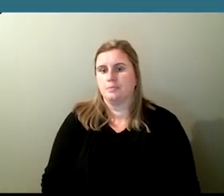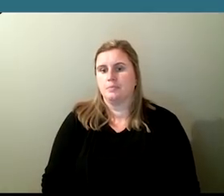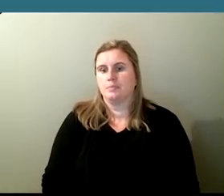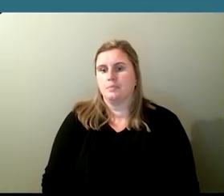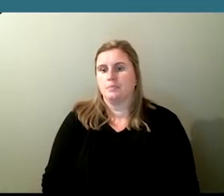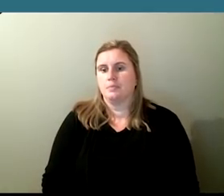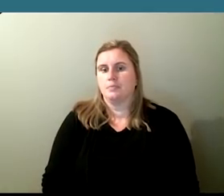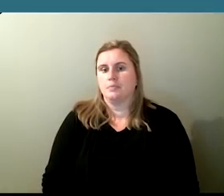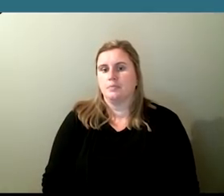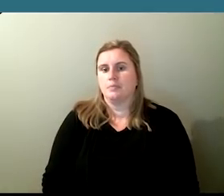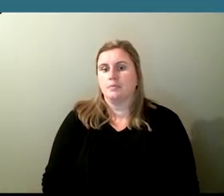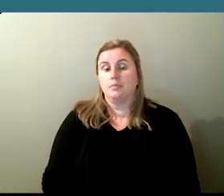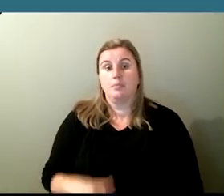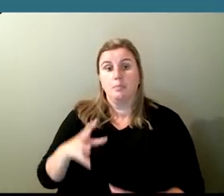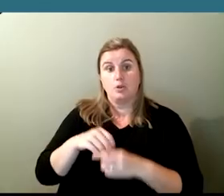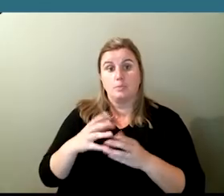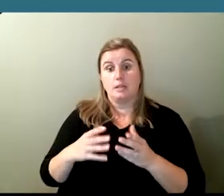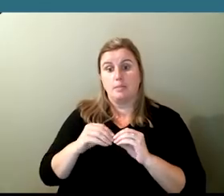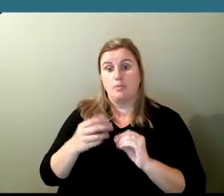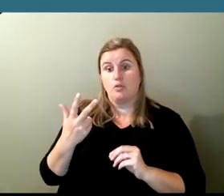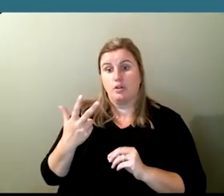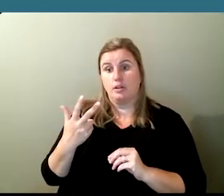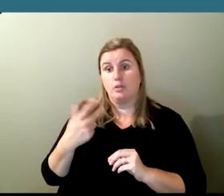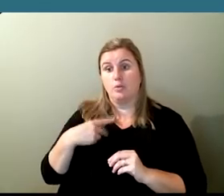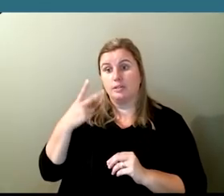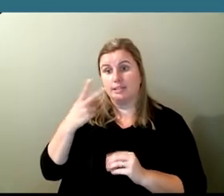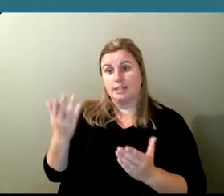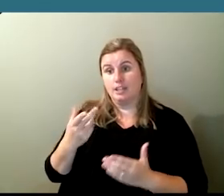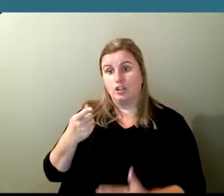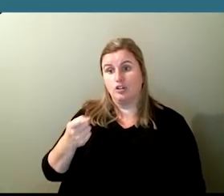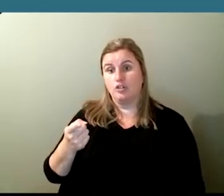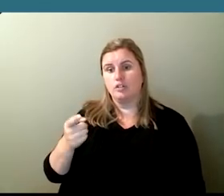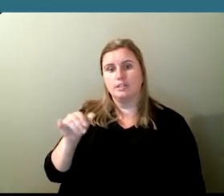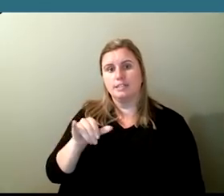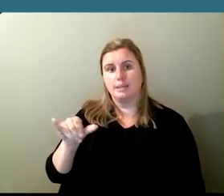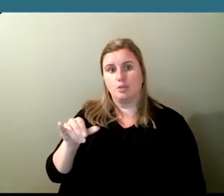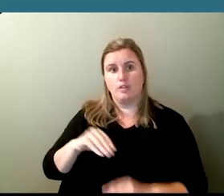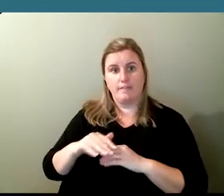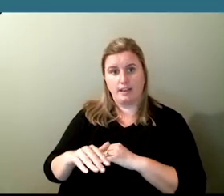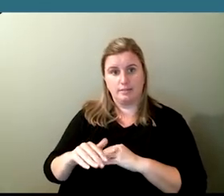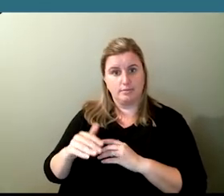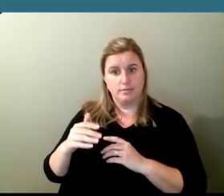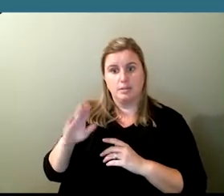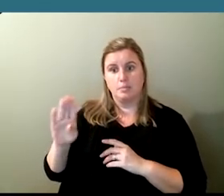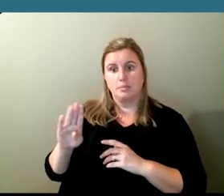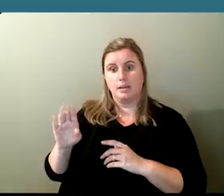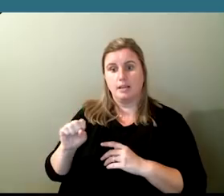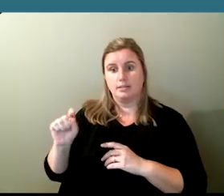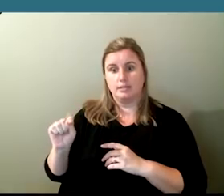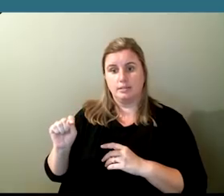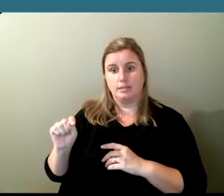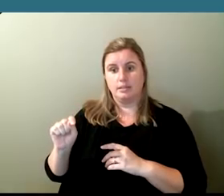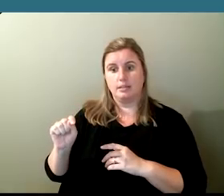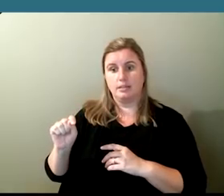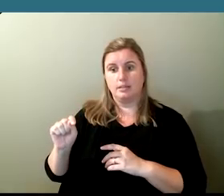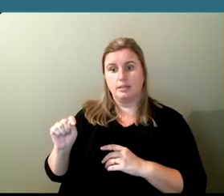For participant 3, what we're seeing here is a similar effect, whereas BST had